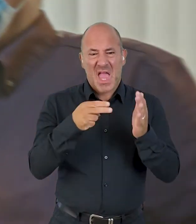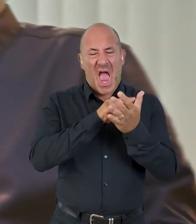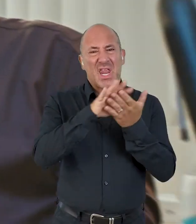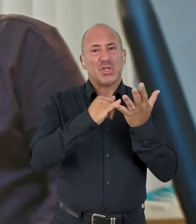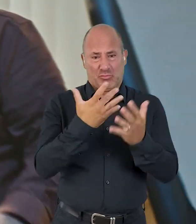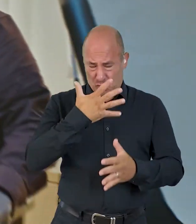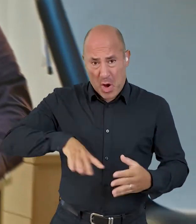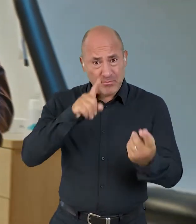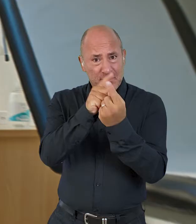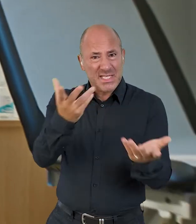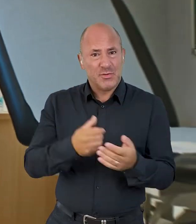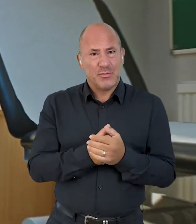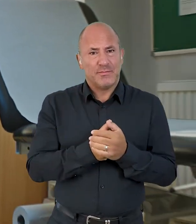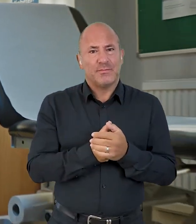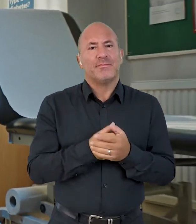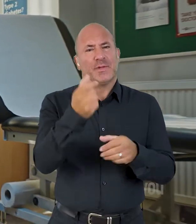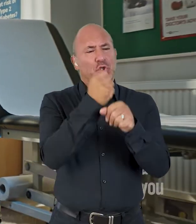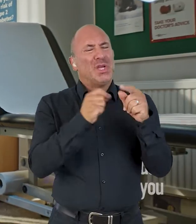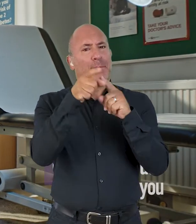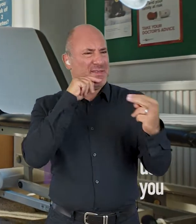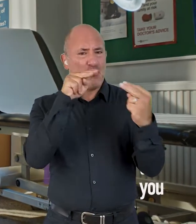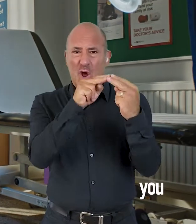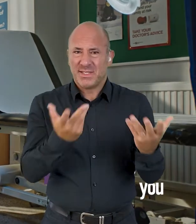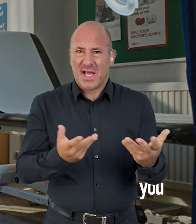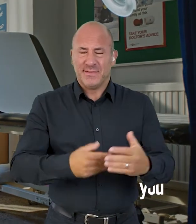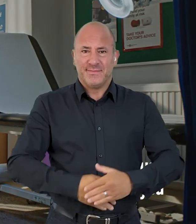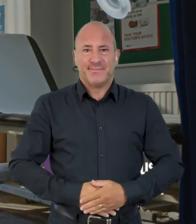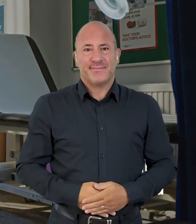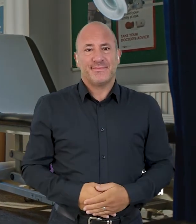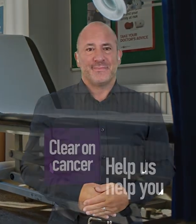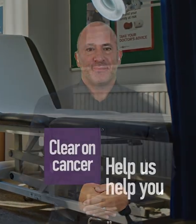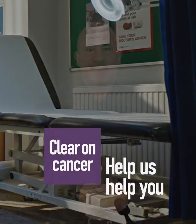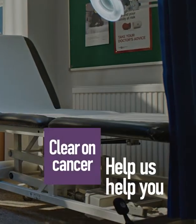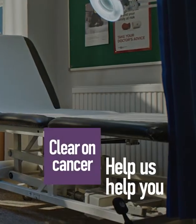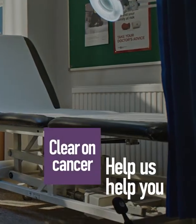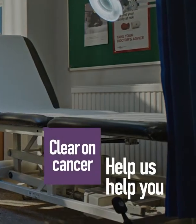Your NHS wants to see you. Contact your GP practice.